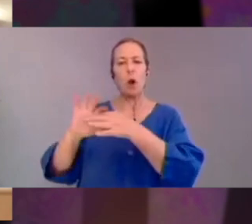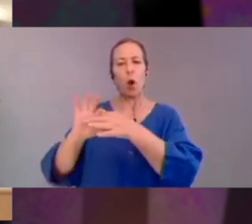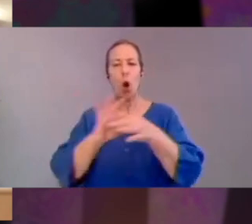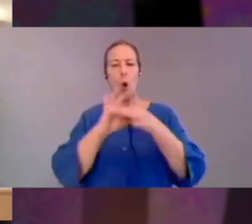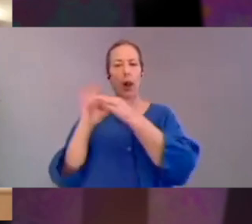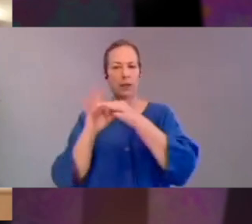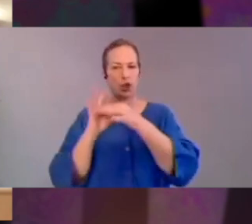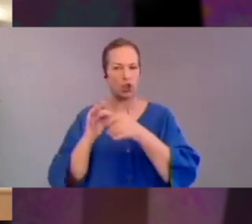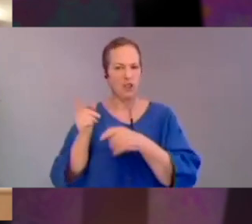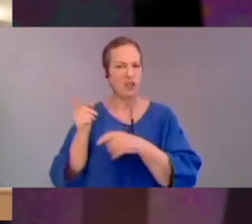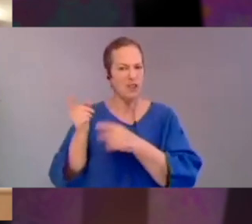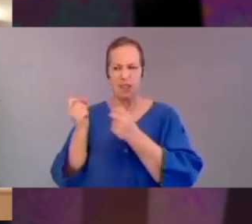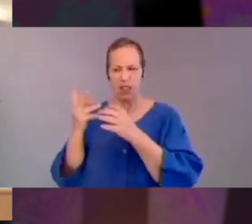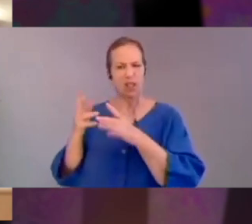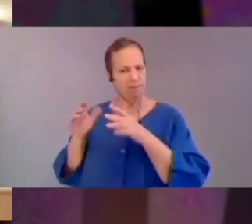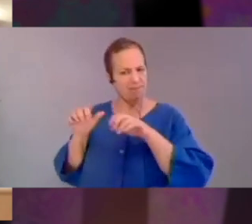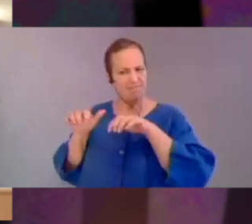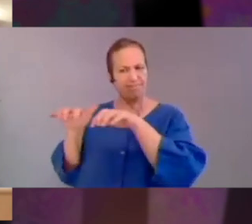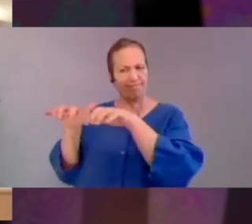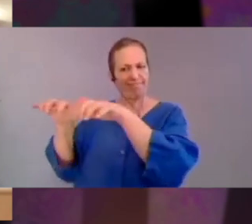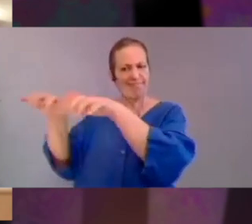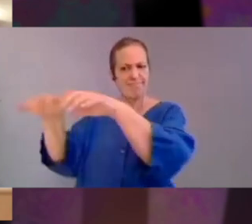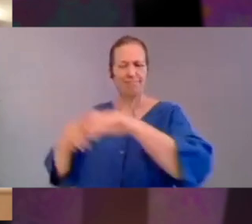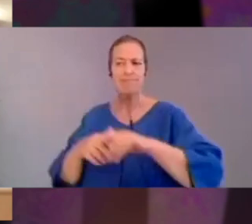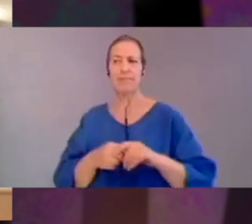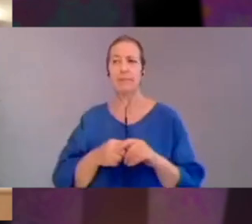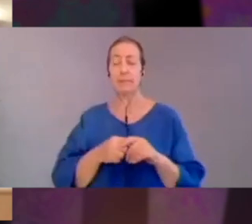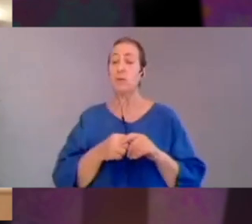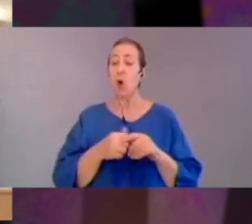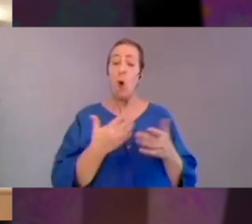even though my extended family and my cousins